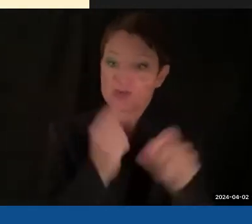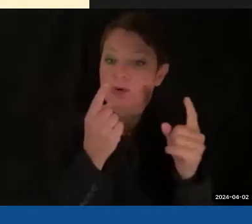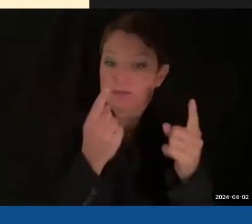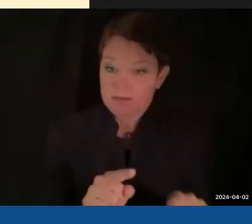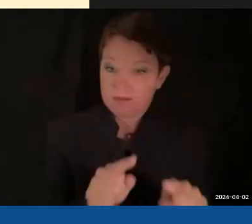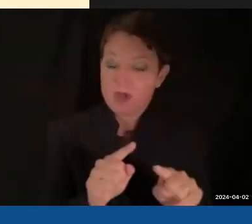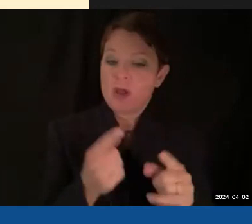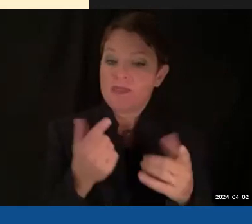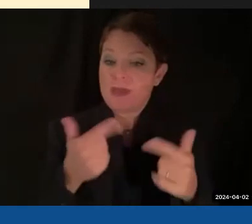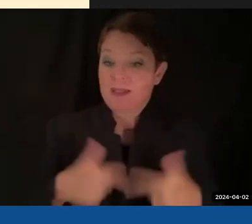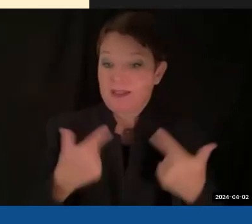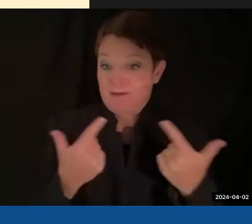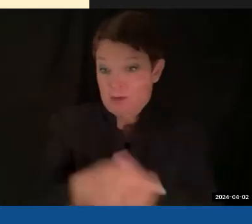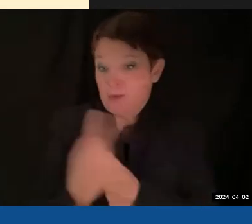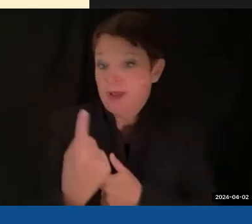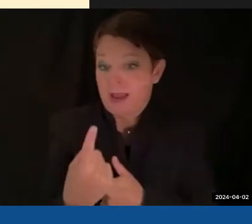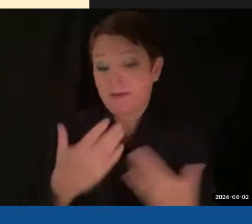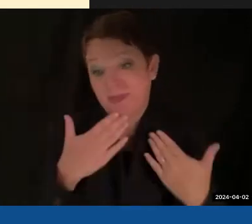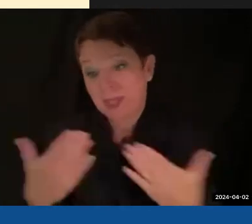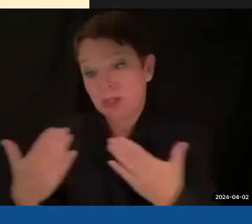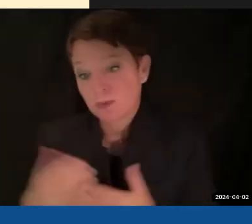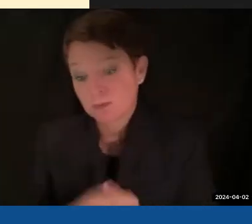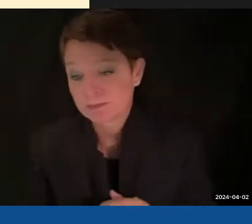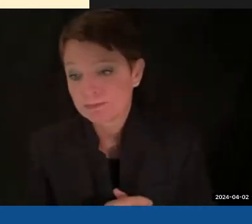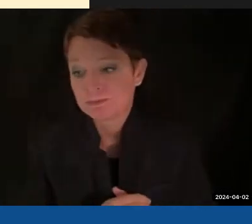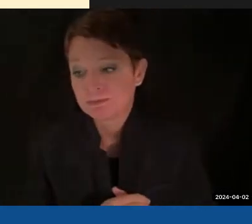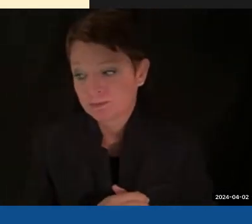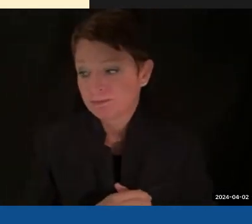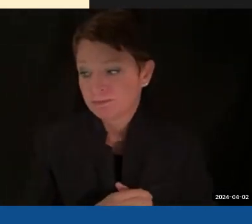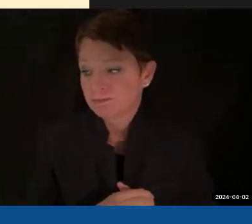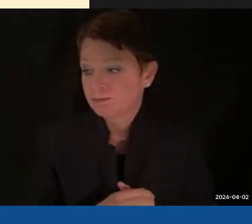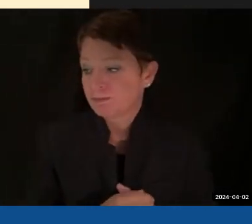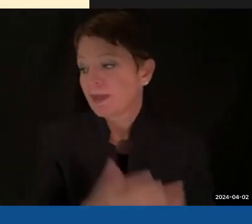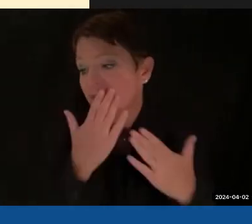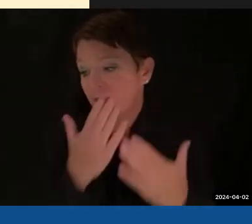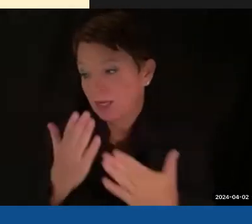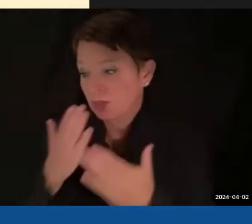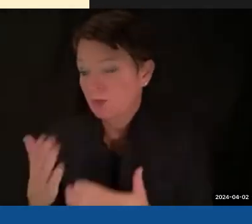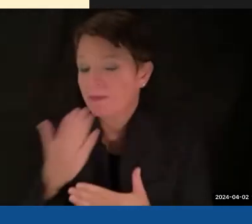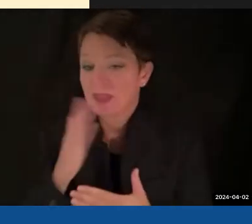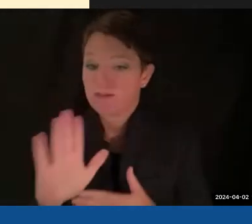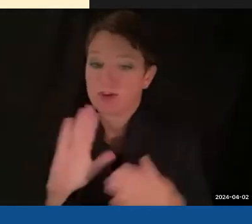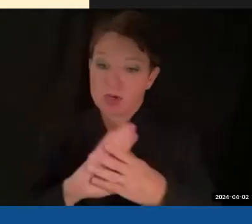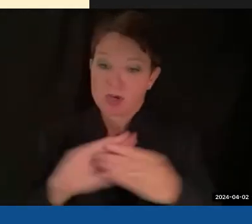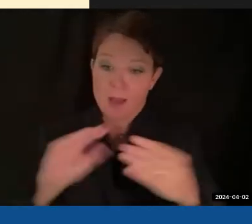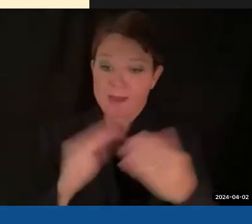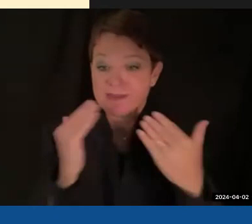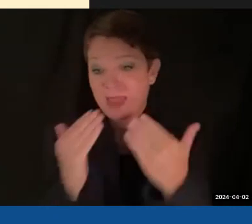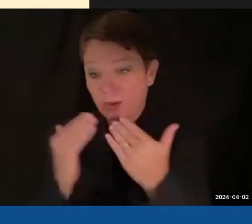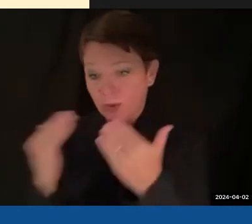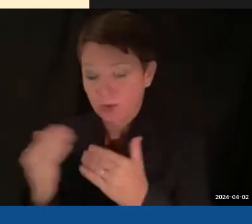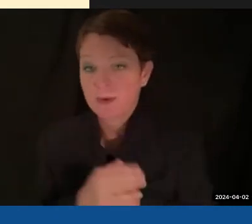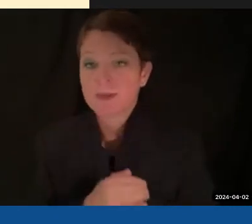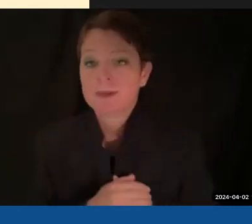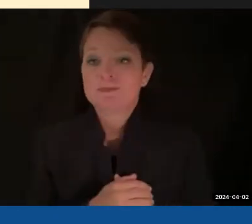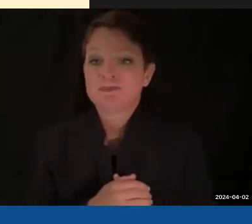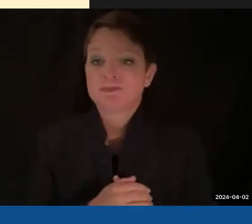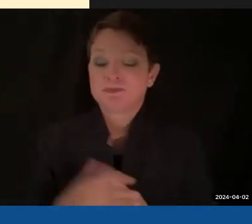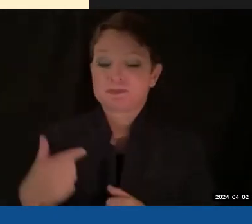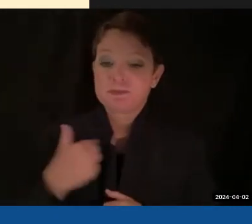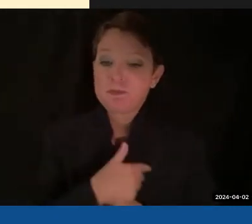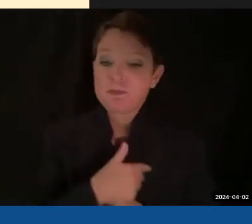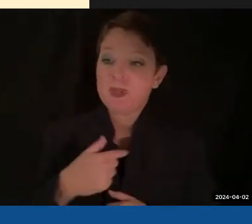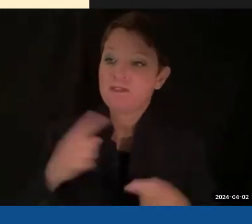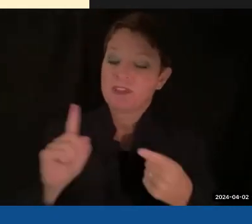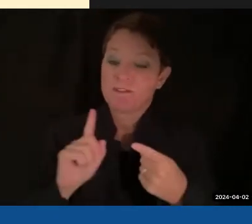we exist in today. Thank you. Thank you. Thank you for your comments. We have the